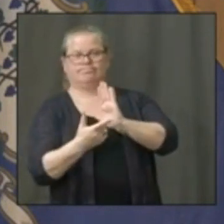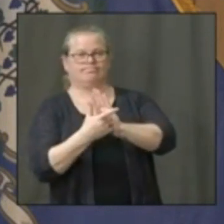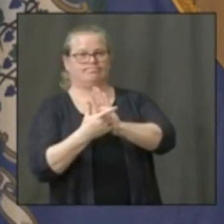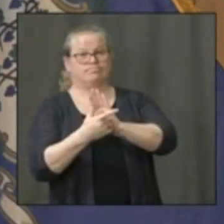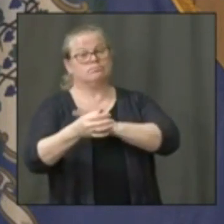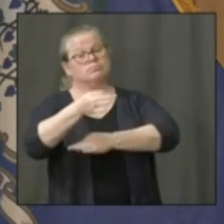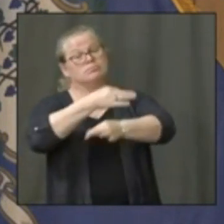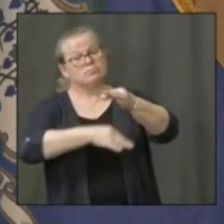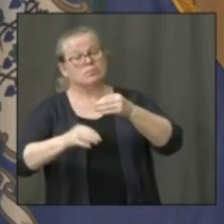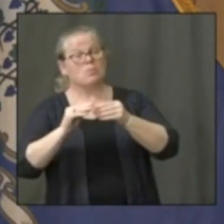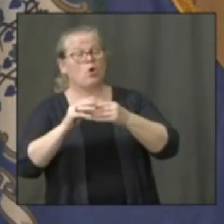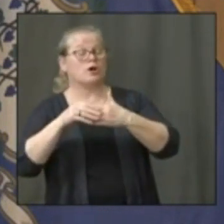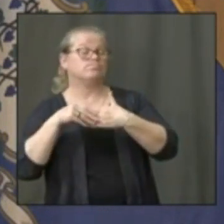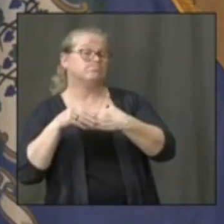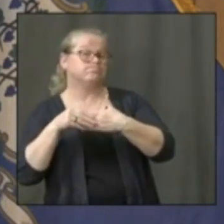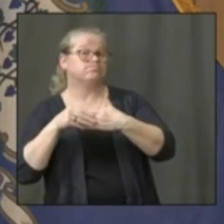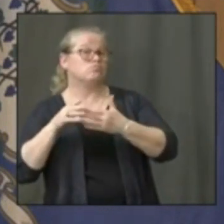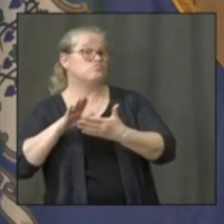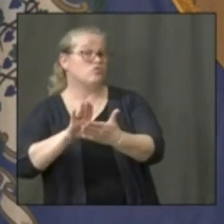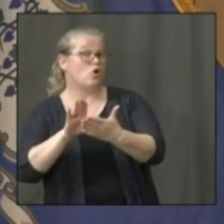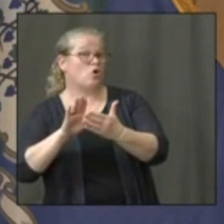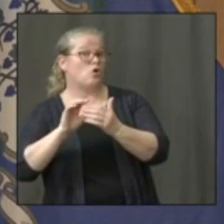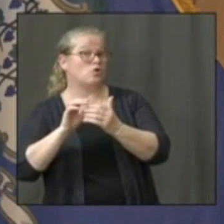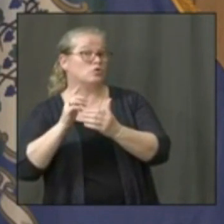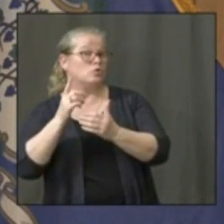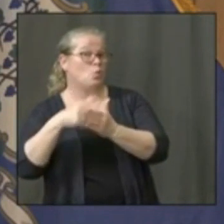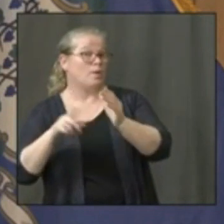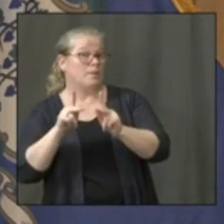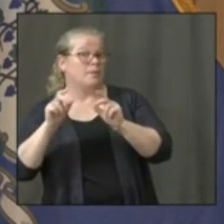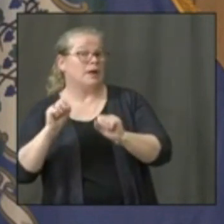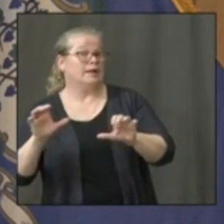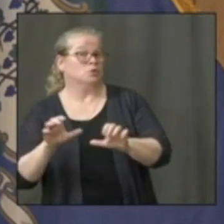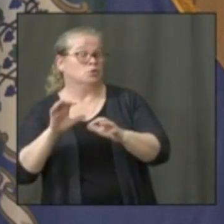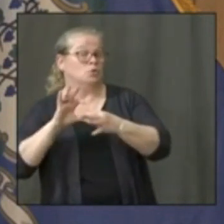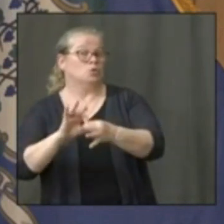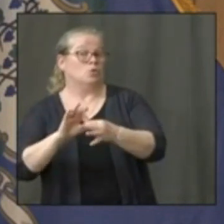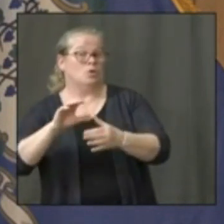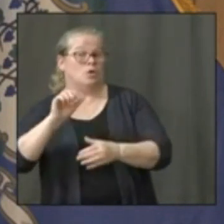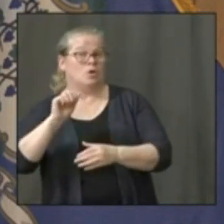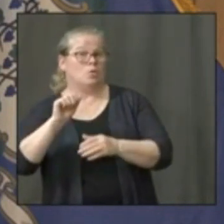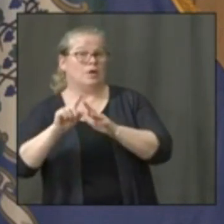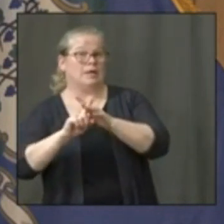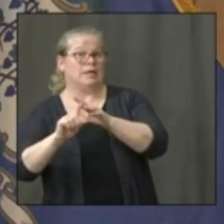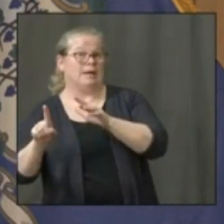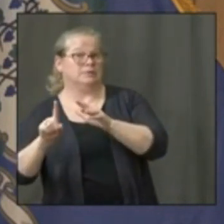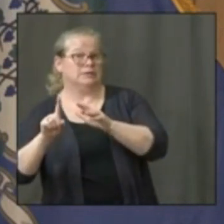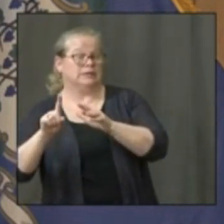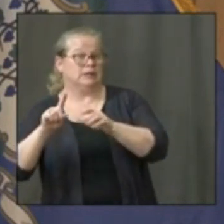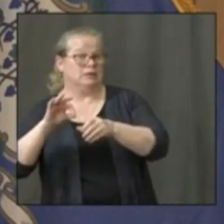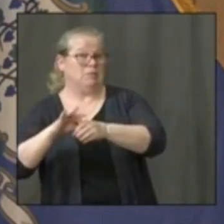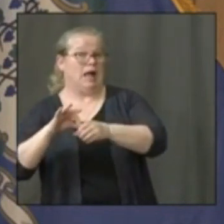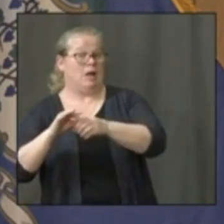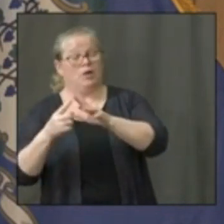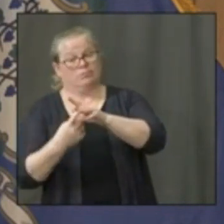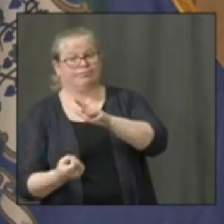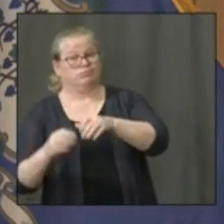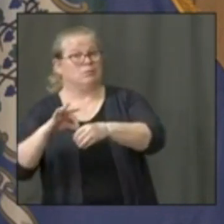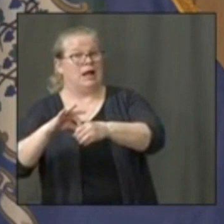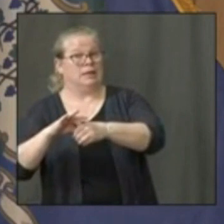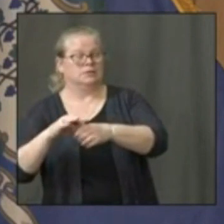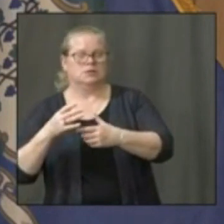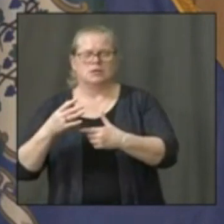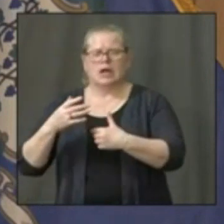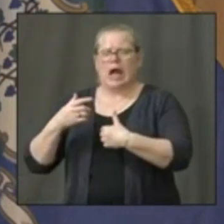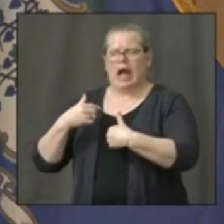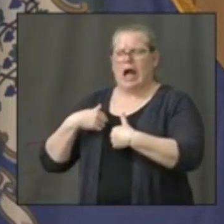lenient approach to what people can do with absentee ballots? Let me get back to you on that. But right now, in a pandemic,